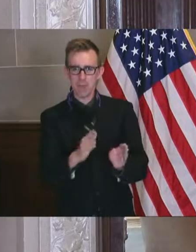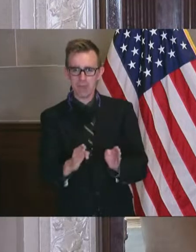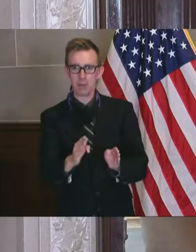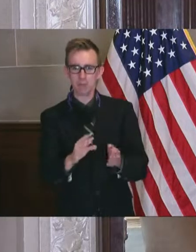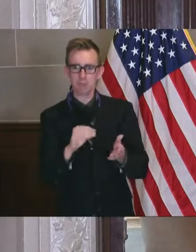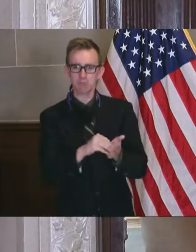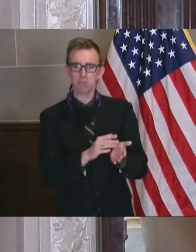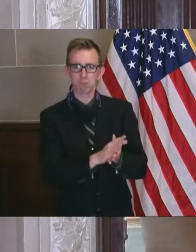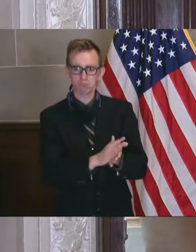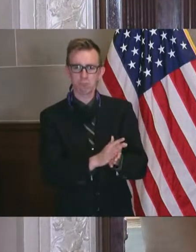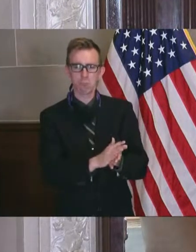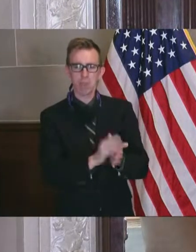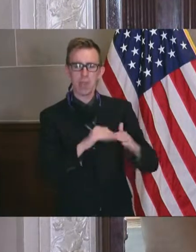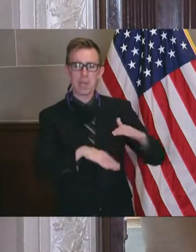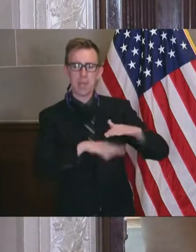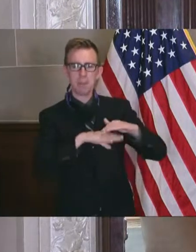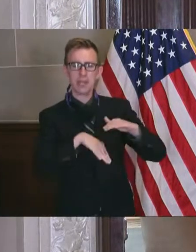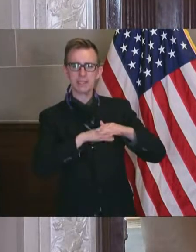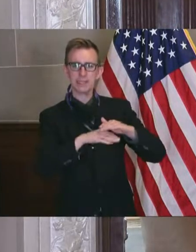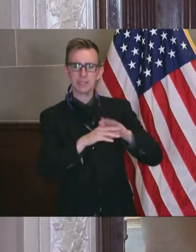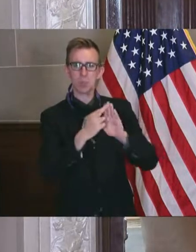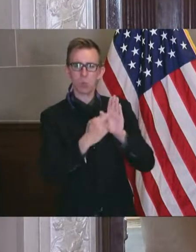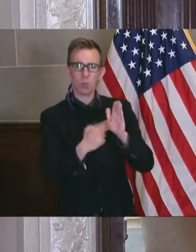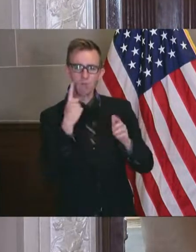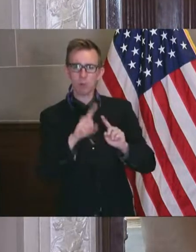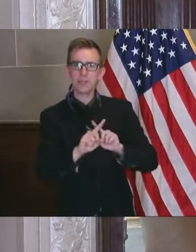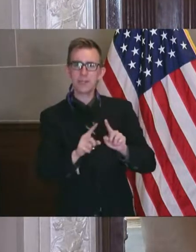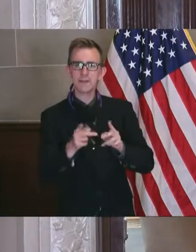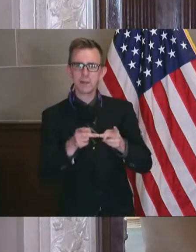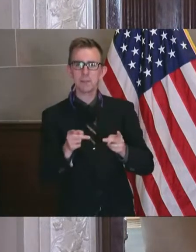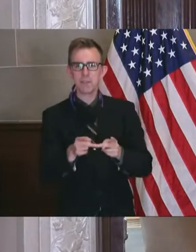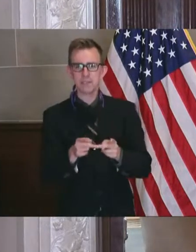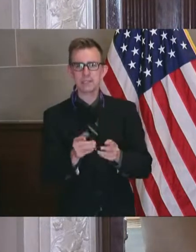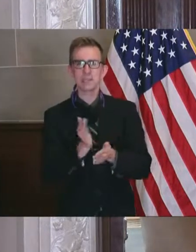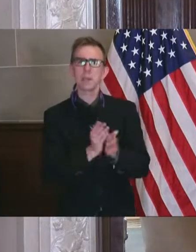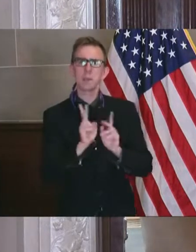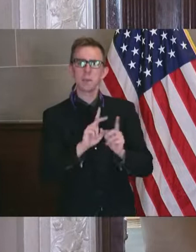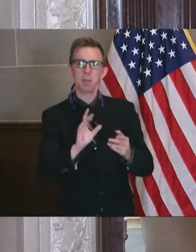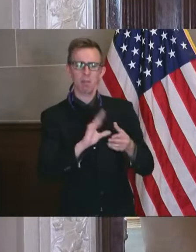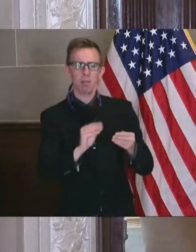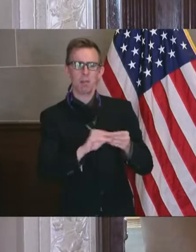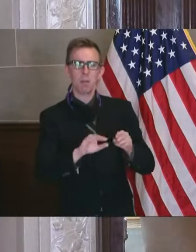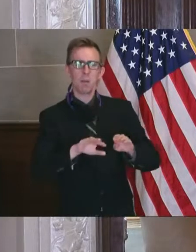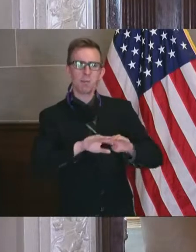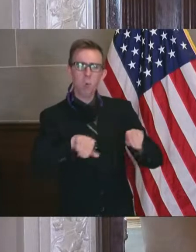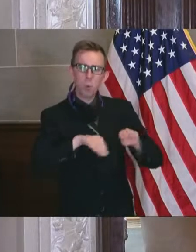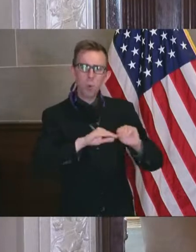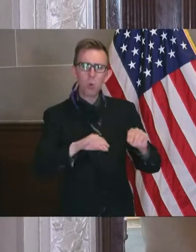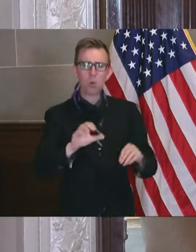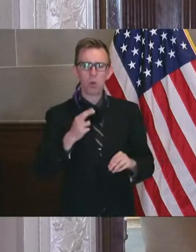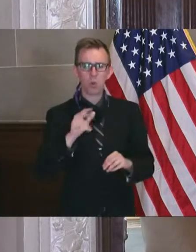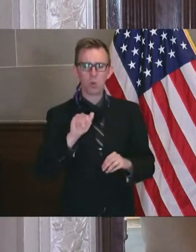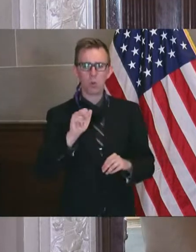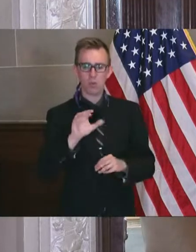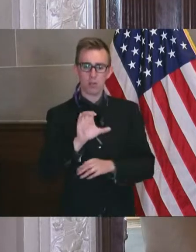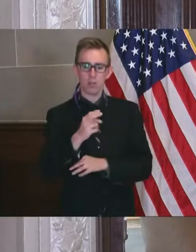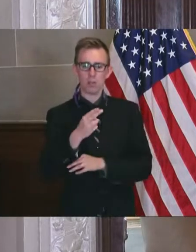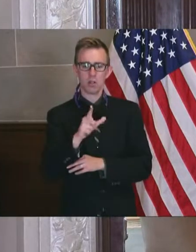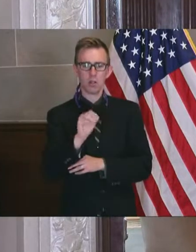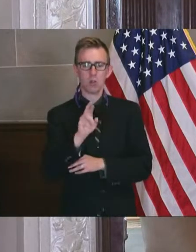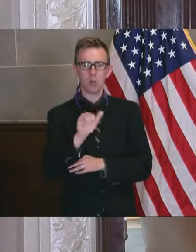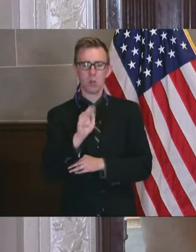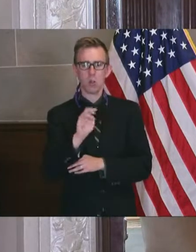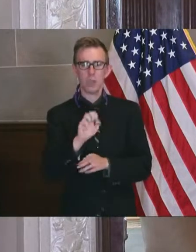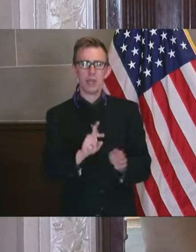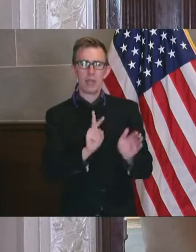set capacity guidelines for a lot of different places. People say that pools and chlorine kill the virus. Are you looking into